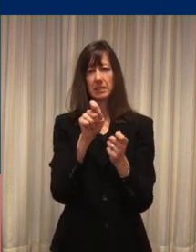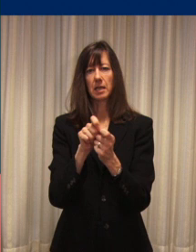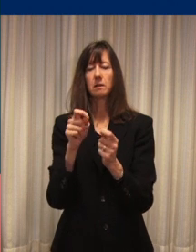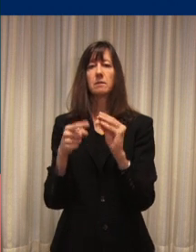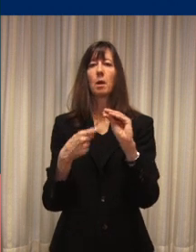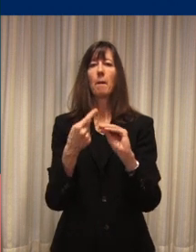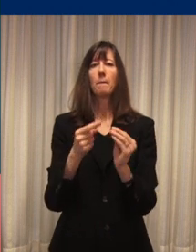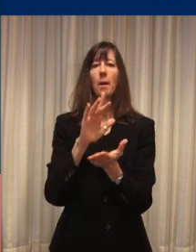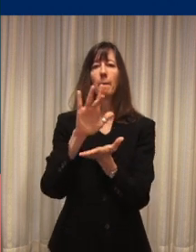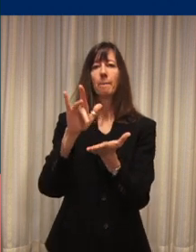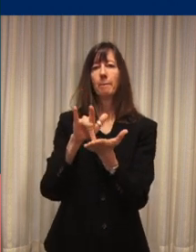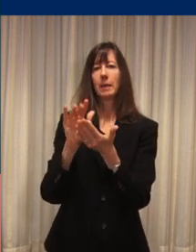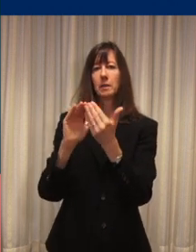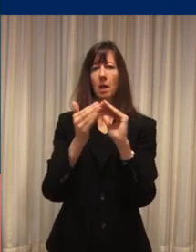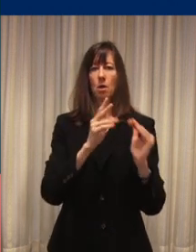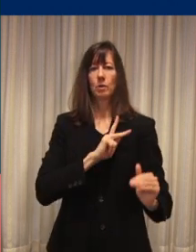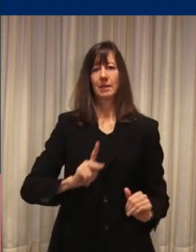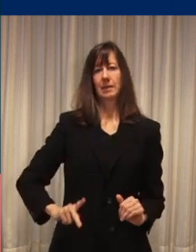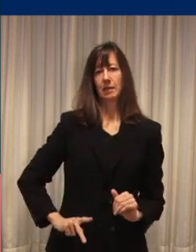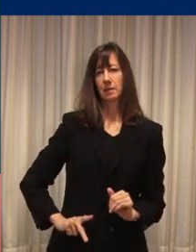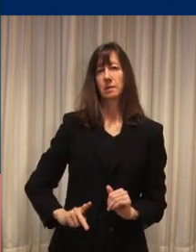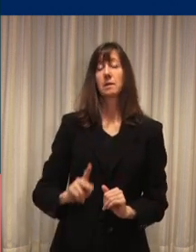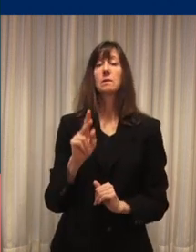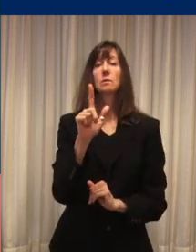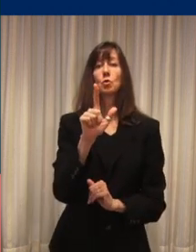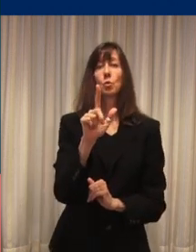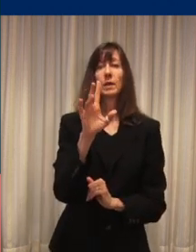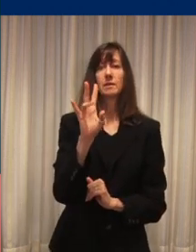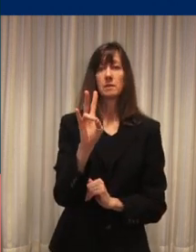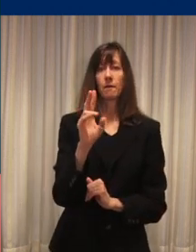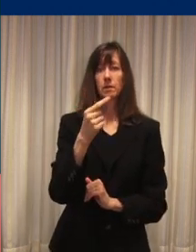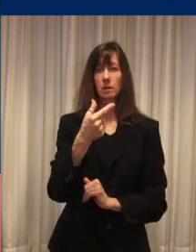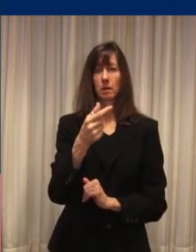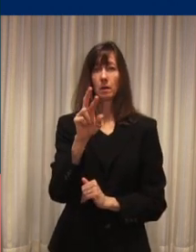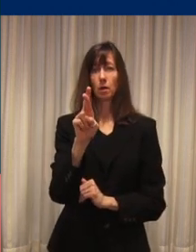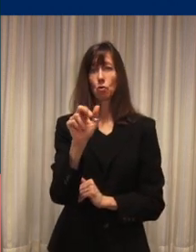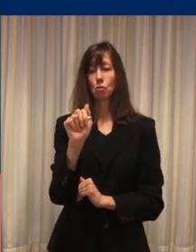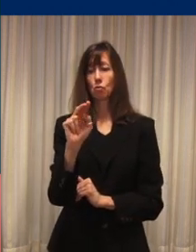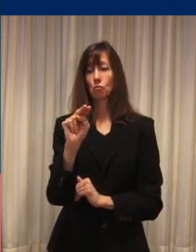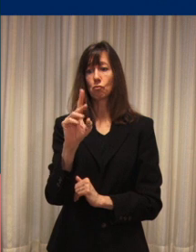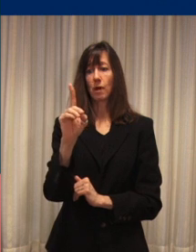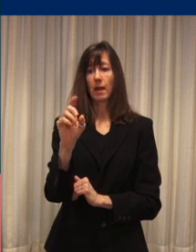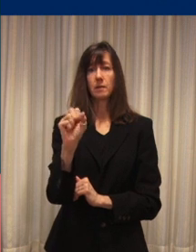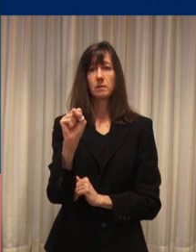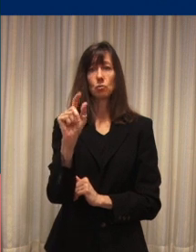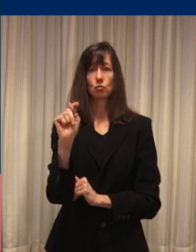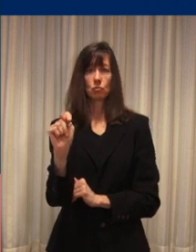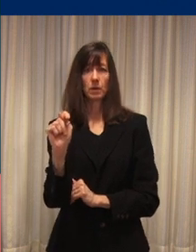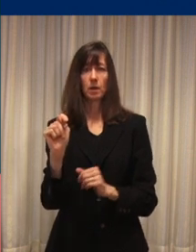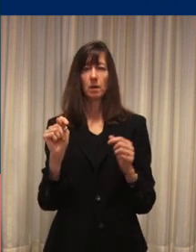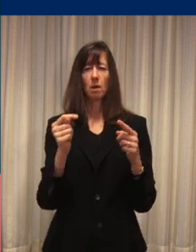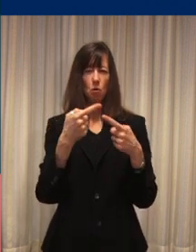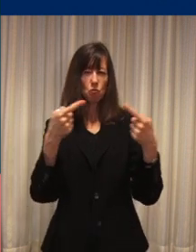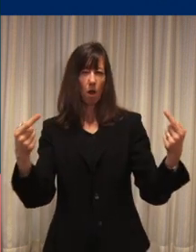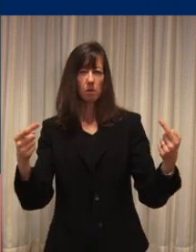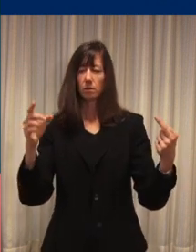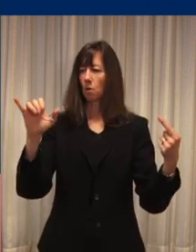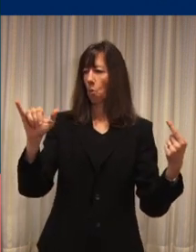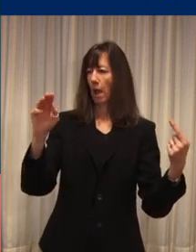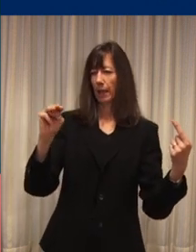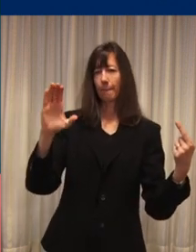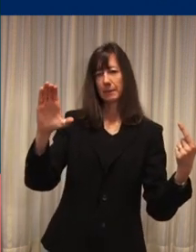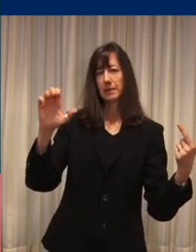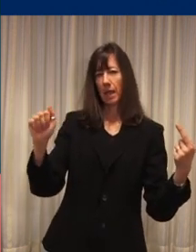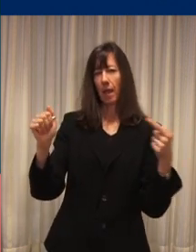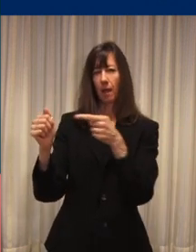site. It's on 27 Grand Street, which is on the other side of Broadway from the YMCA. It's open